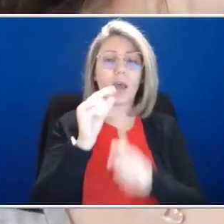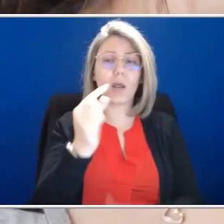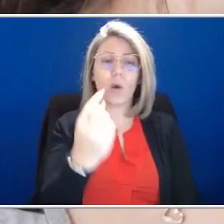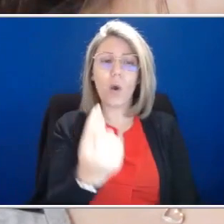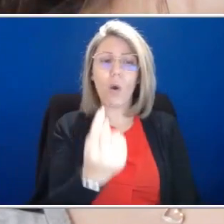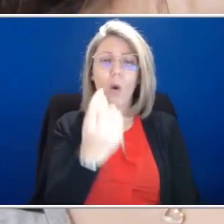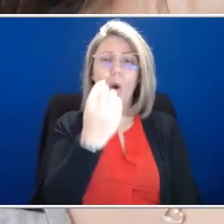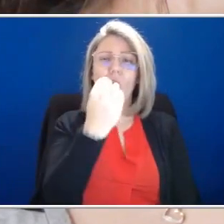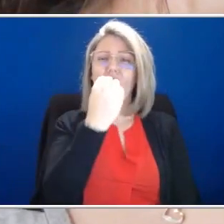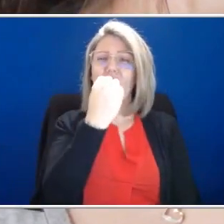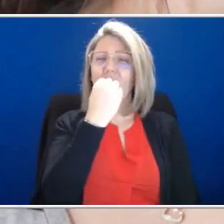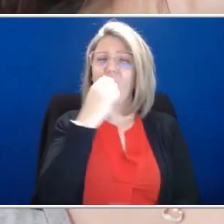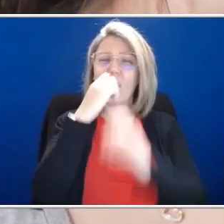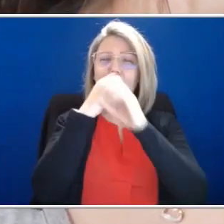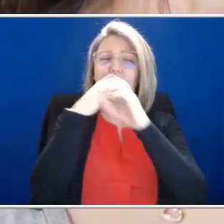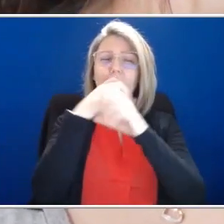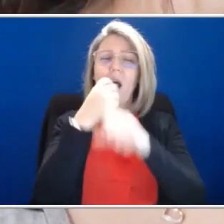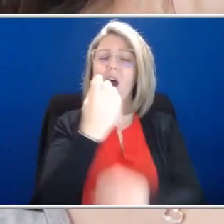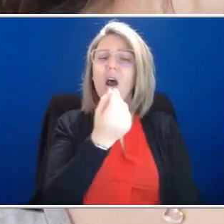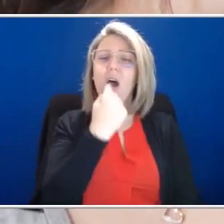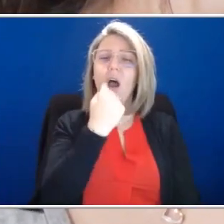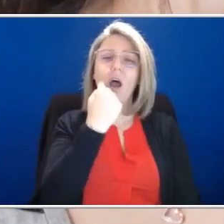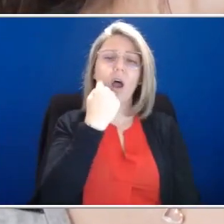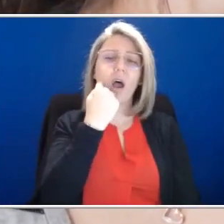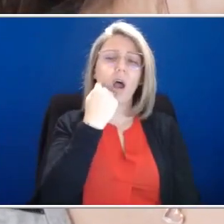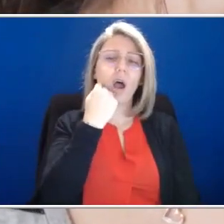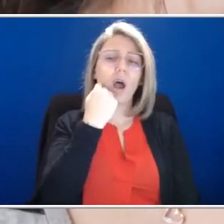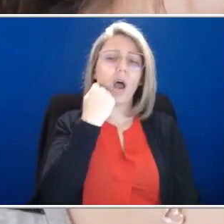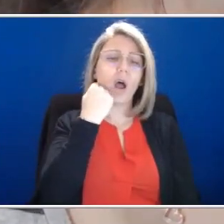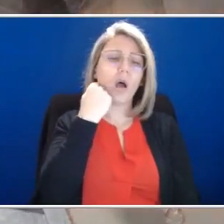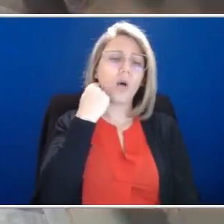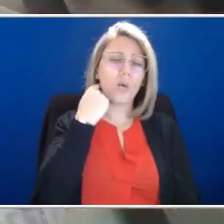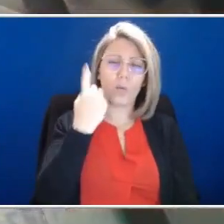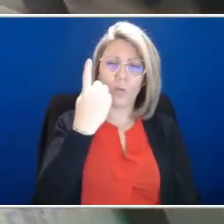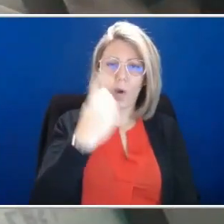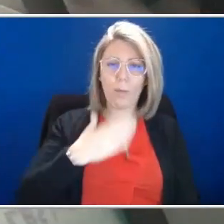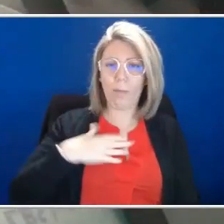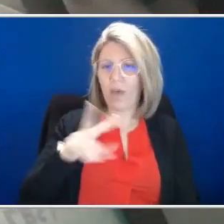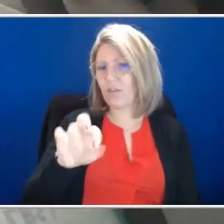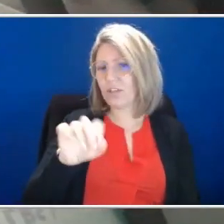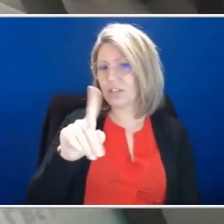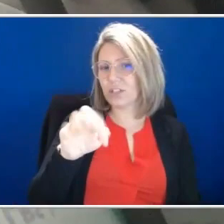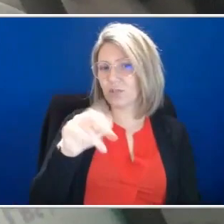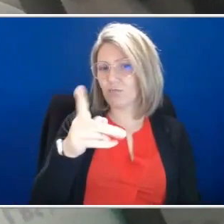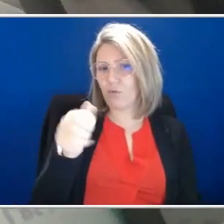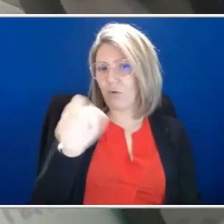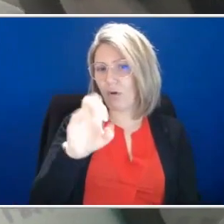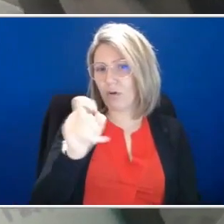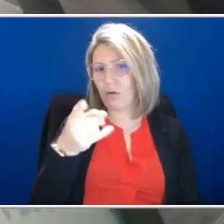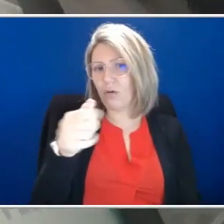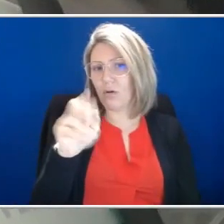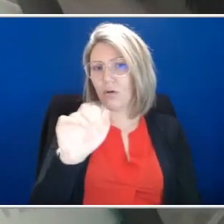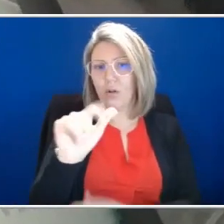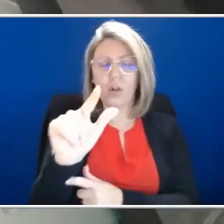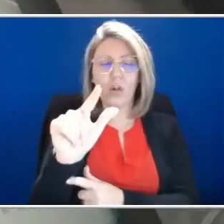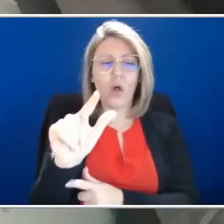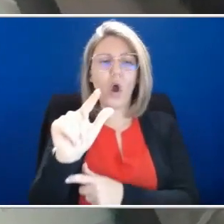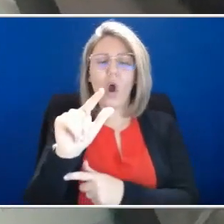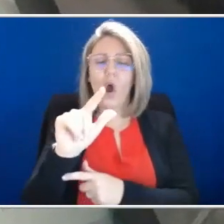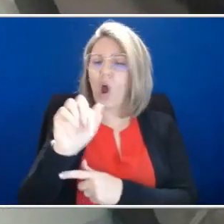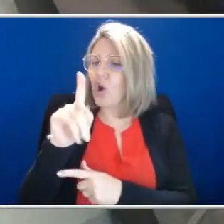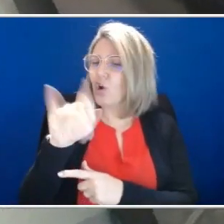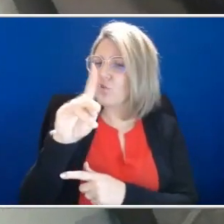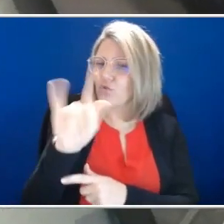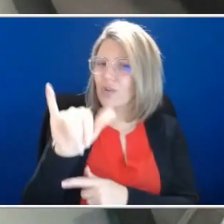teeth, and the fragments severed one of my vertebral arteries. His C2 and C4 vertebrae were hit.